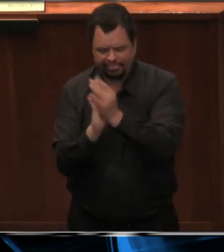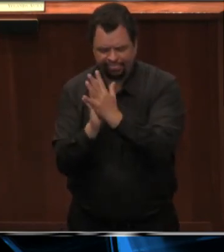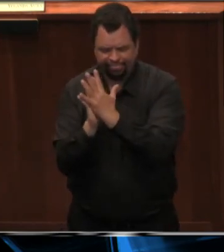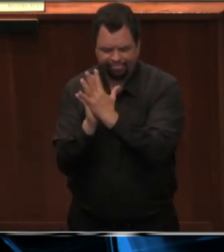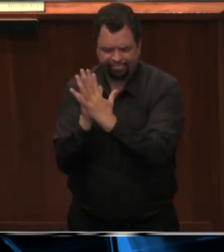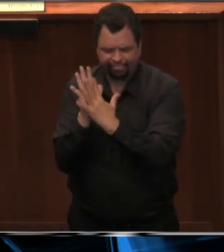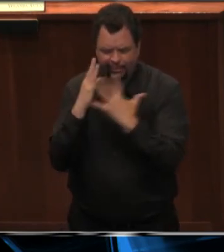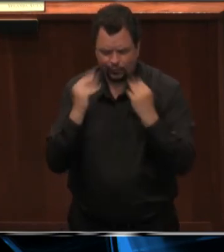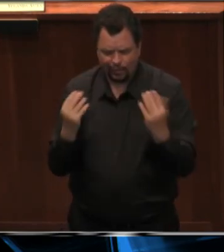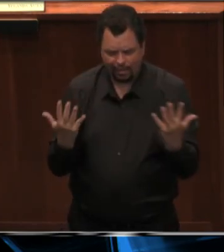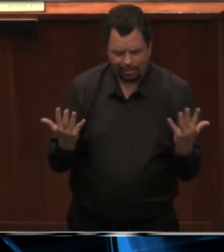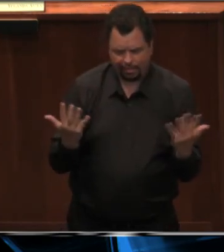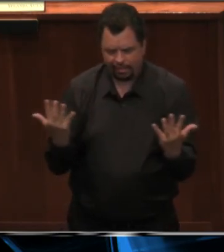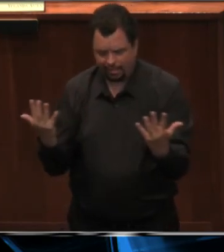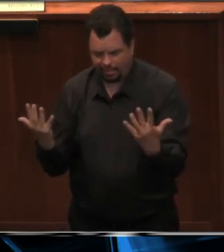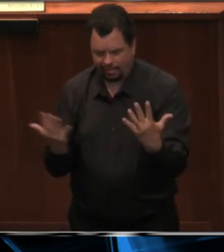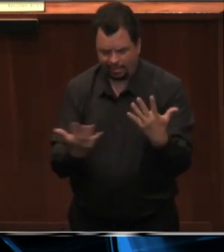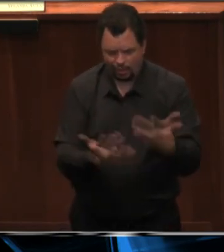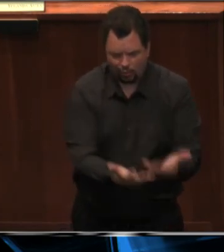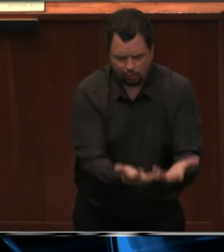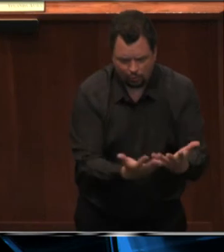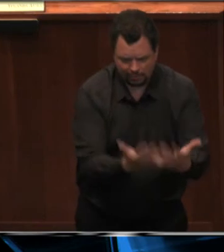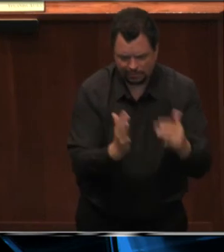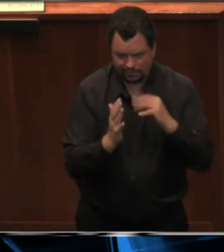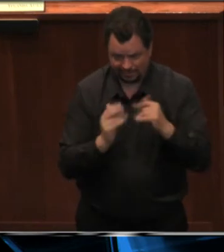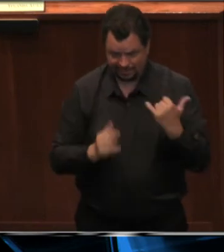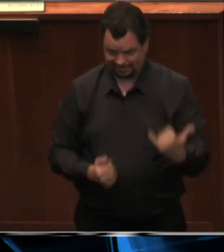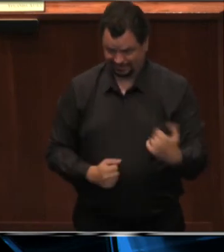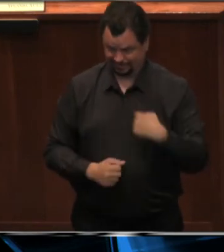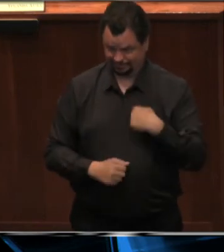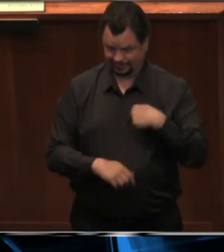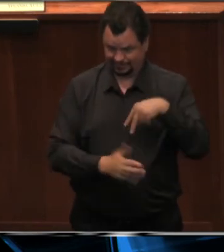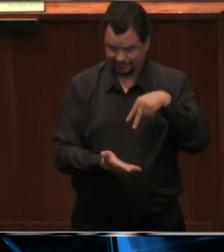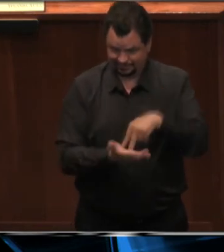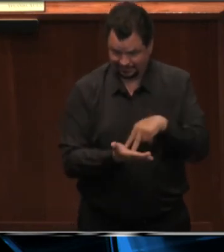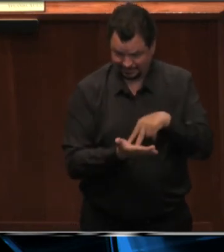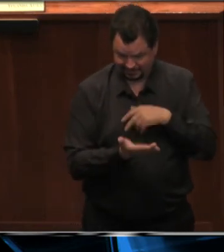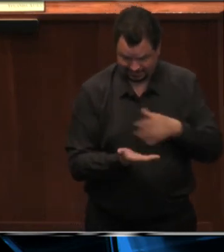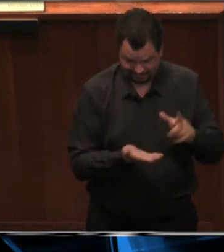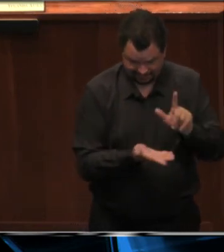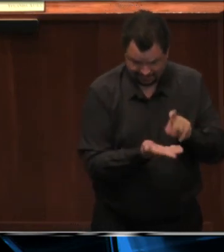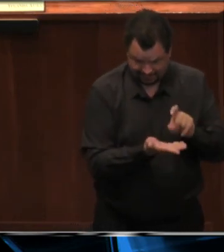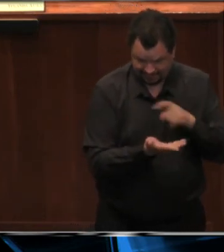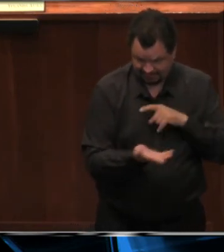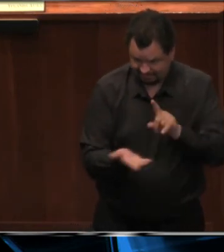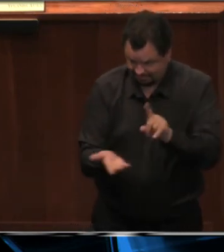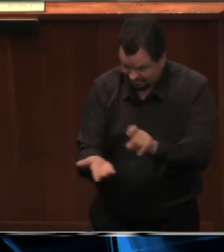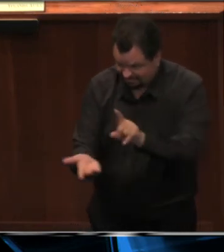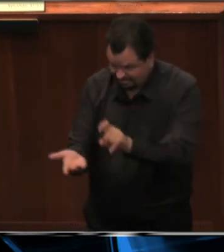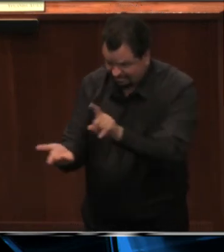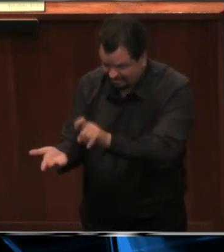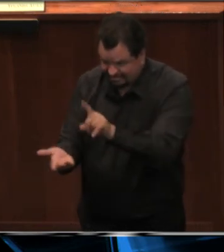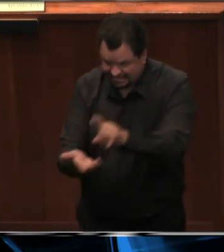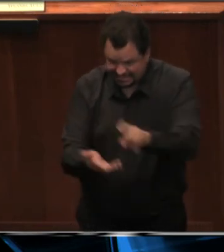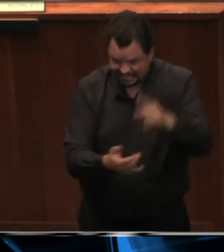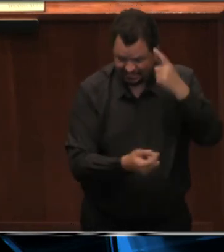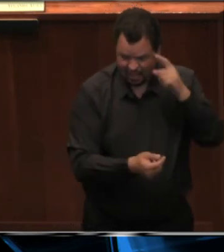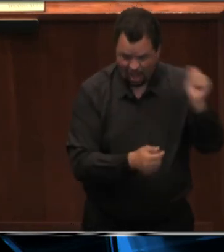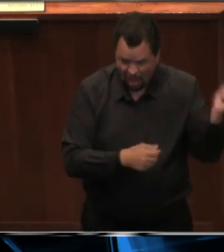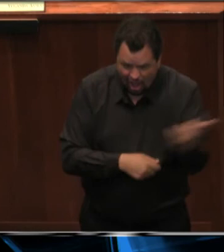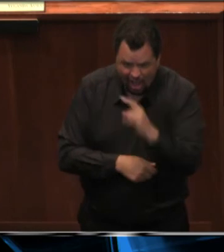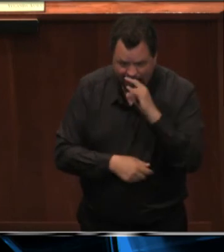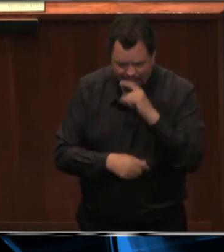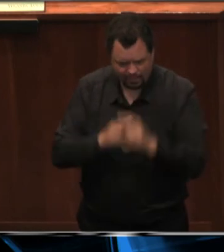hand sanitizer, and who's paying for that? We don't know yet. So I would like to know that we have really specific safety measurements in